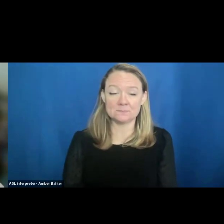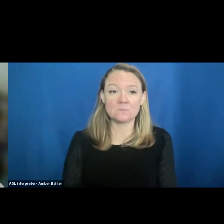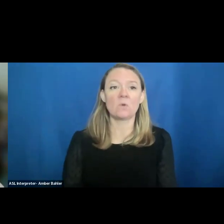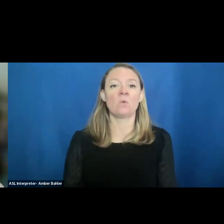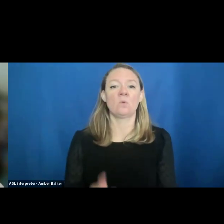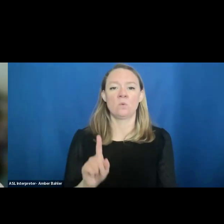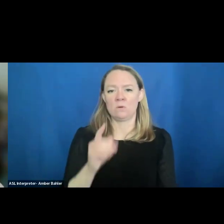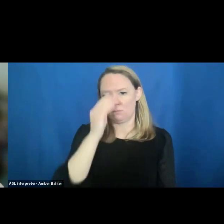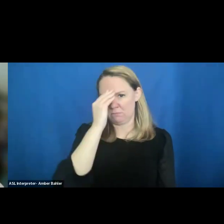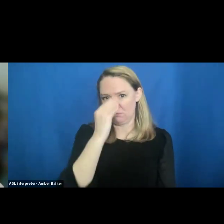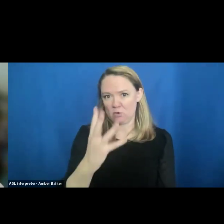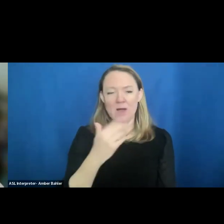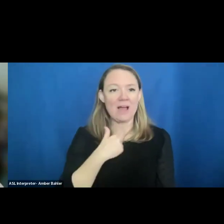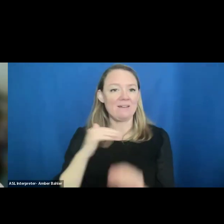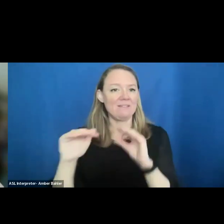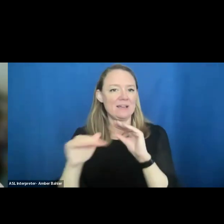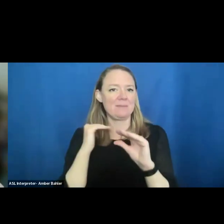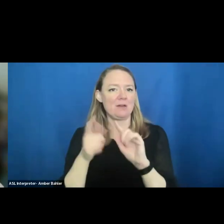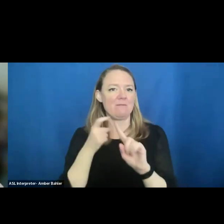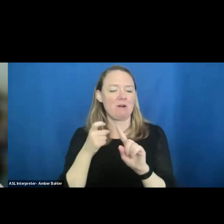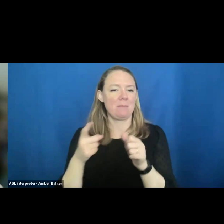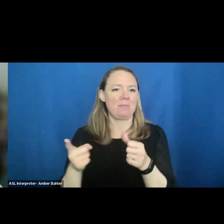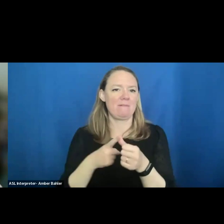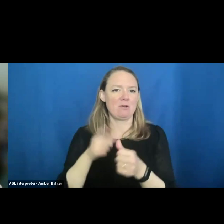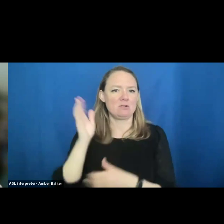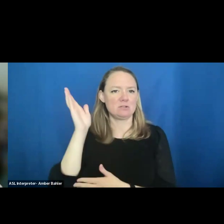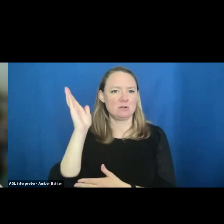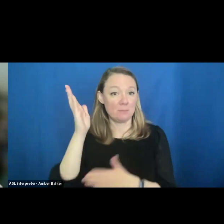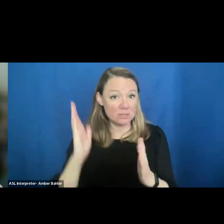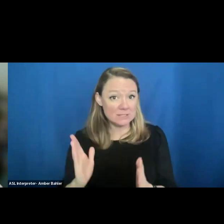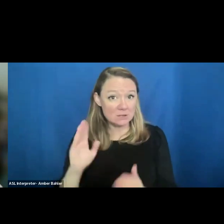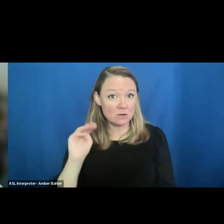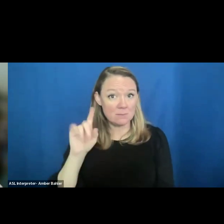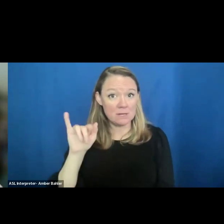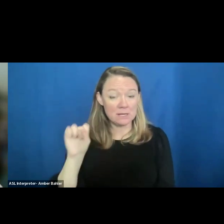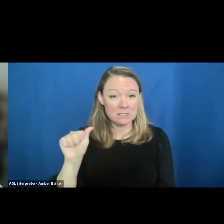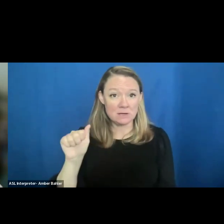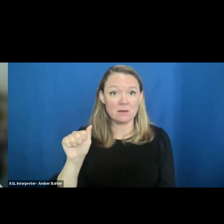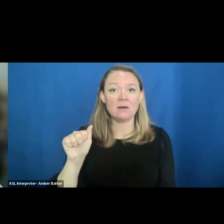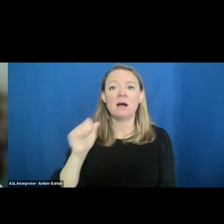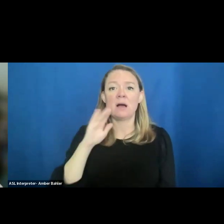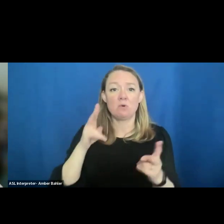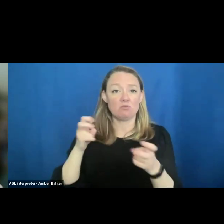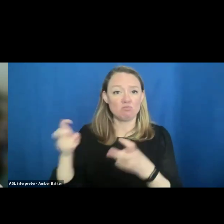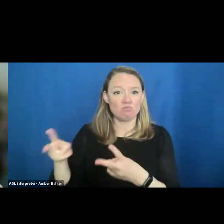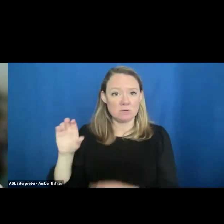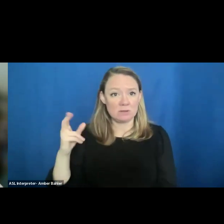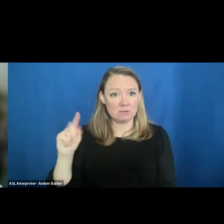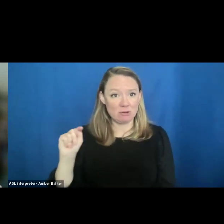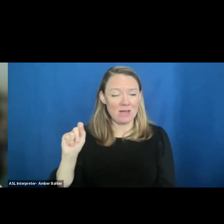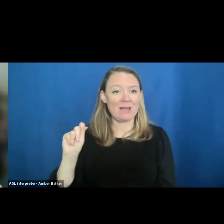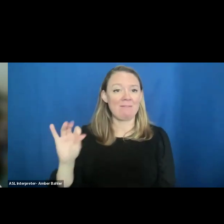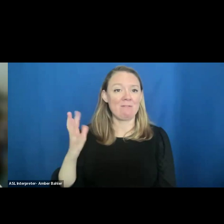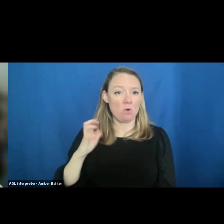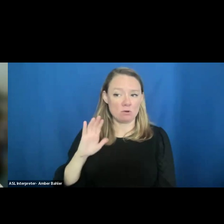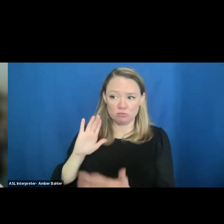also have the email from our first presenter, Melissa. If you'd like to, I'll put it in the chat in just a moment. If you'd like to reach out to her to